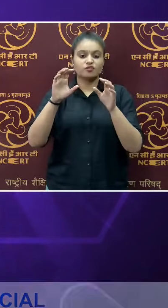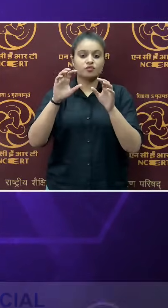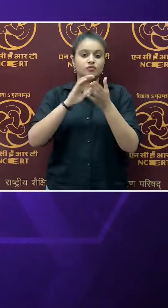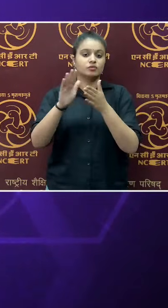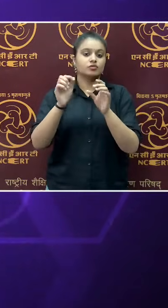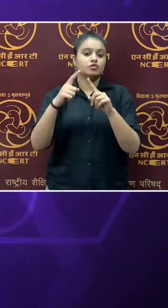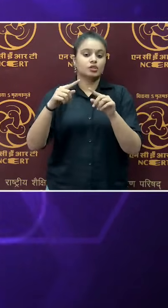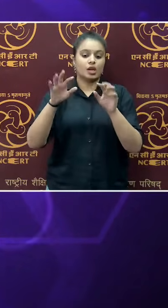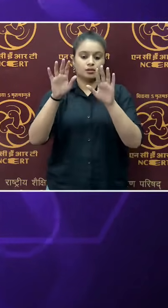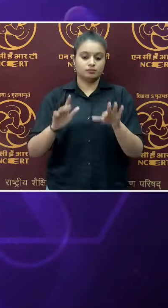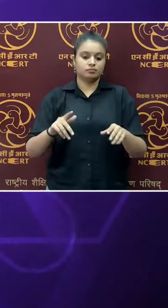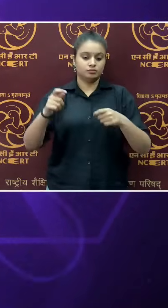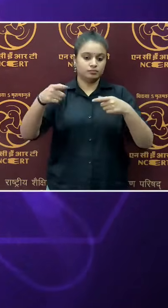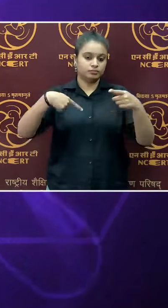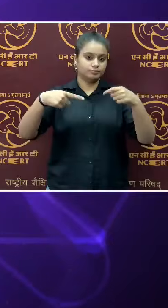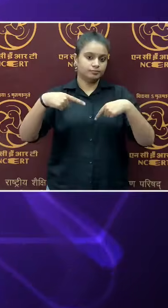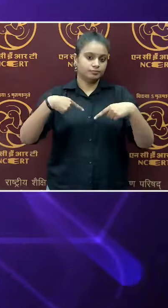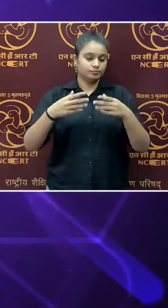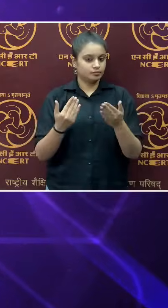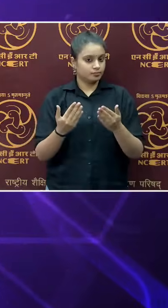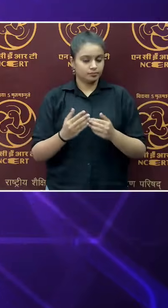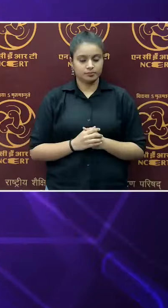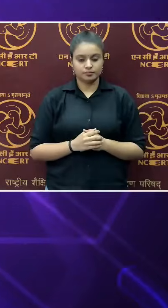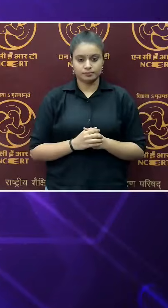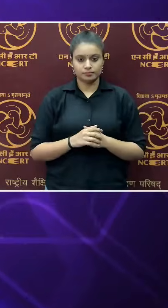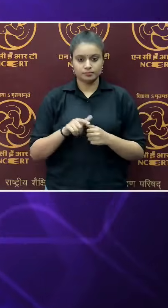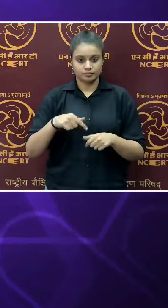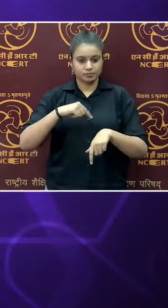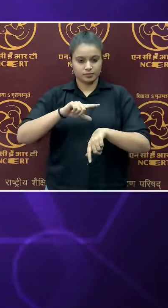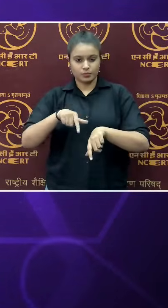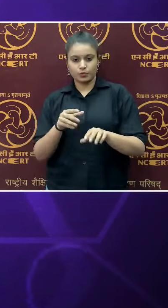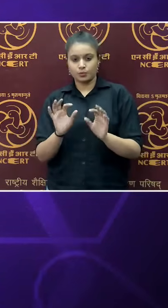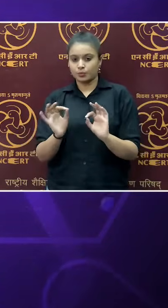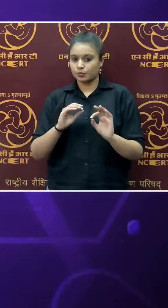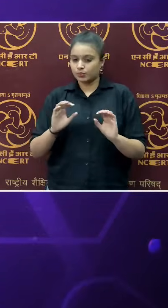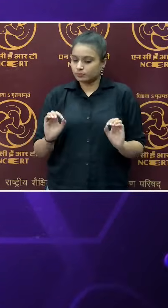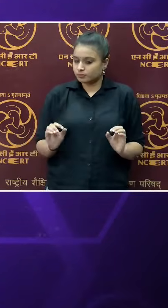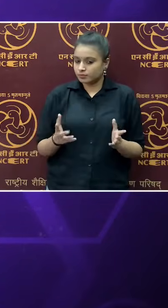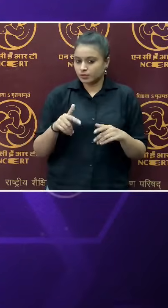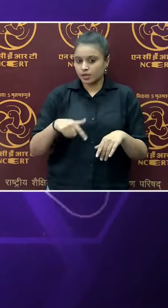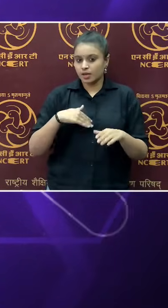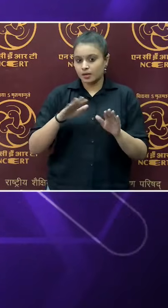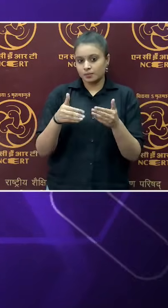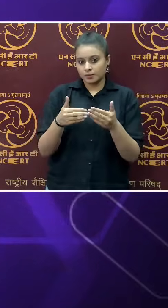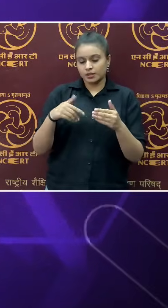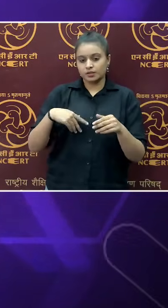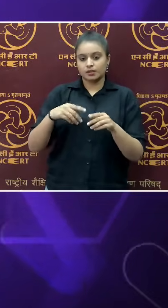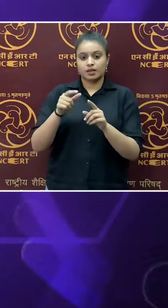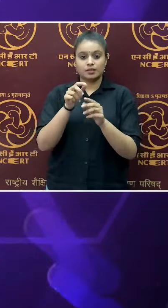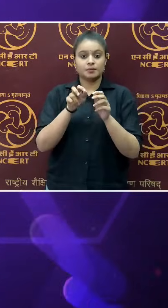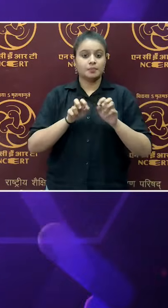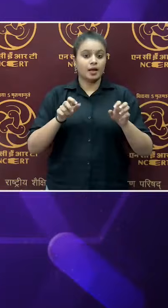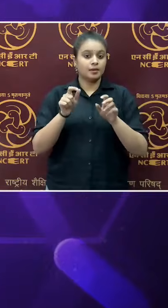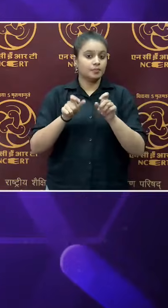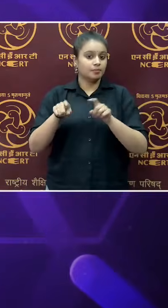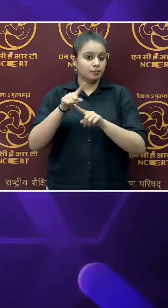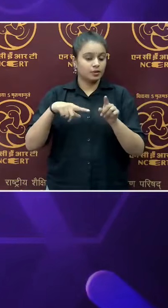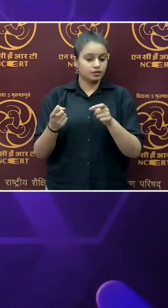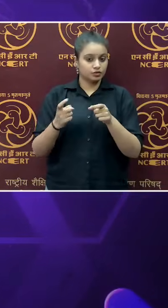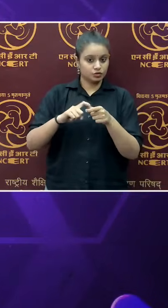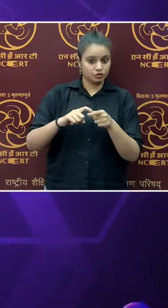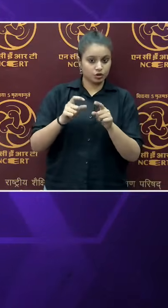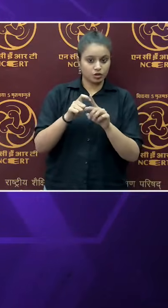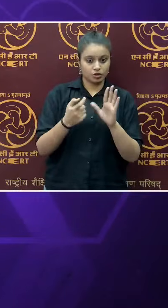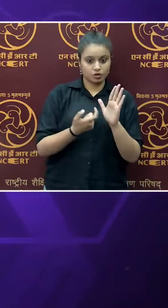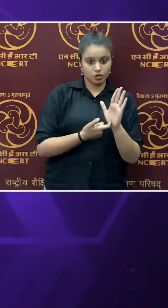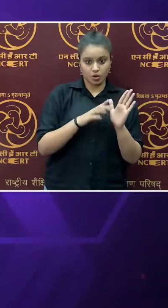to drop your comment and queries. Without any further delay, time to meet our today's panelist. We are joined by Dr.